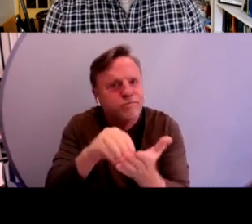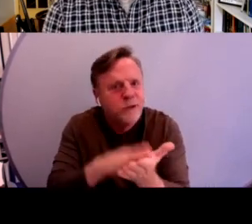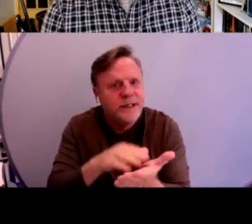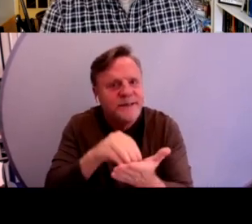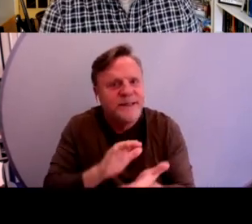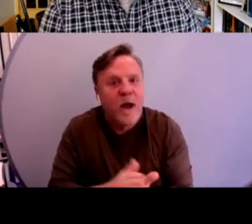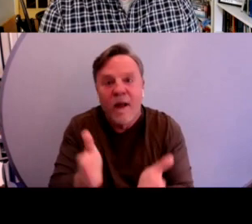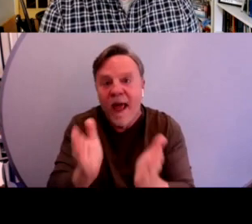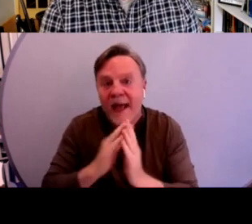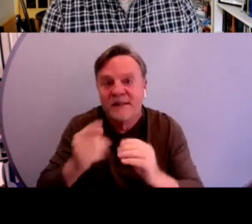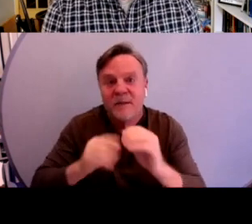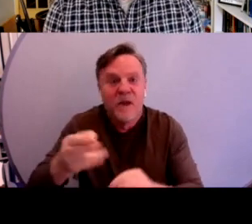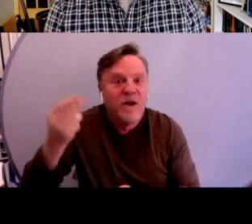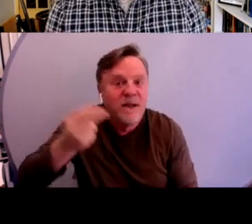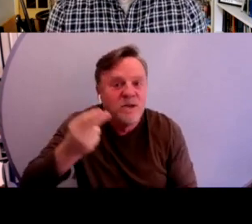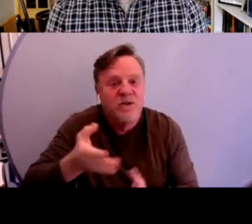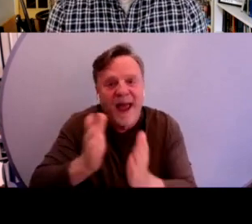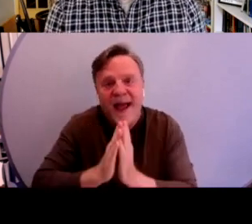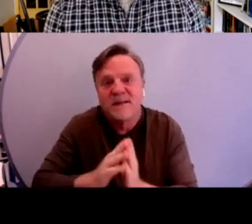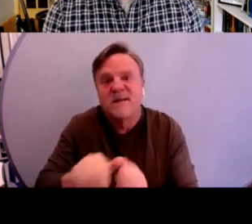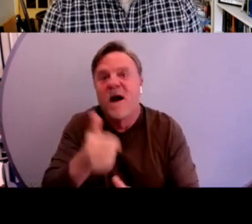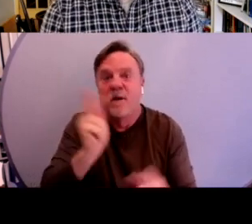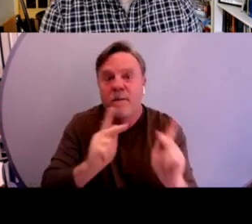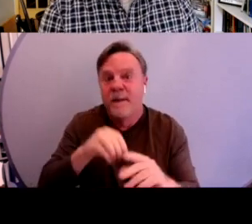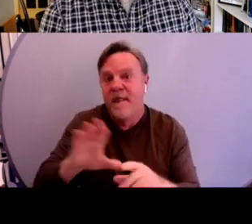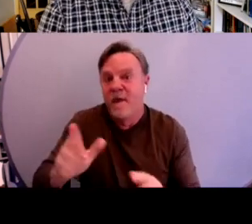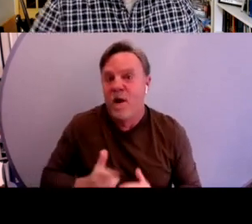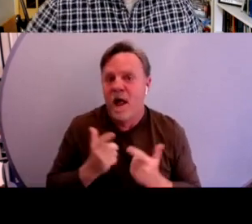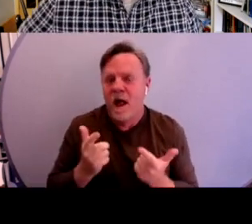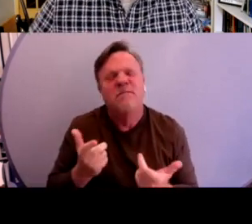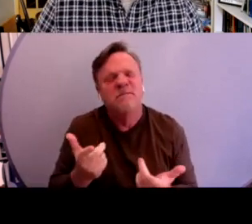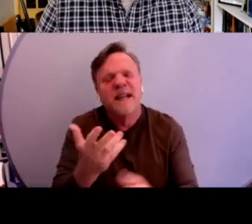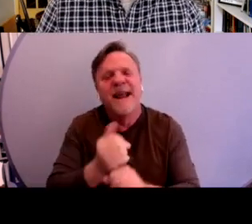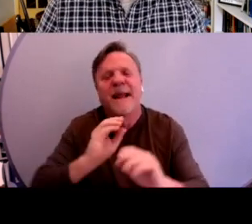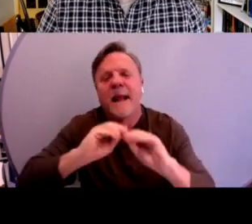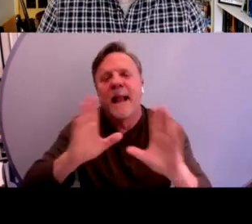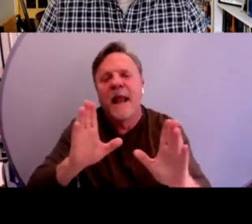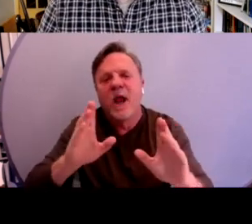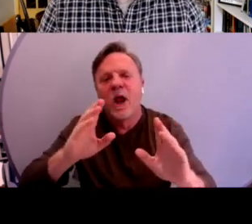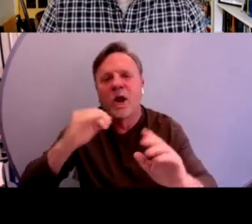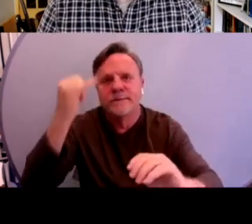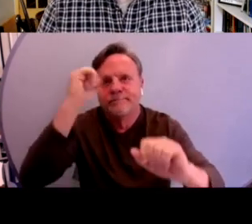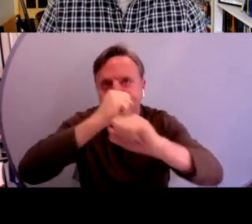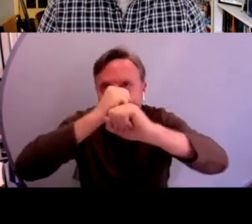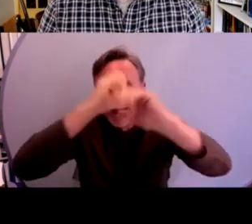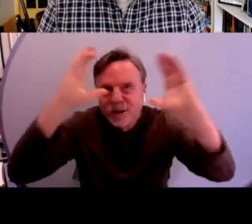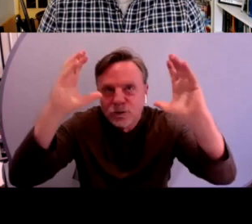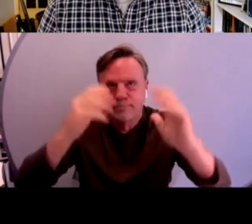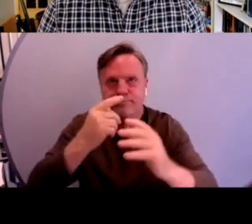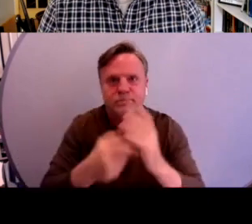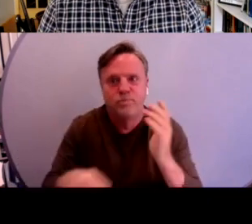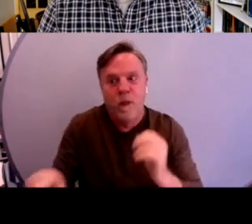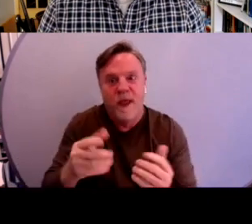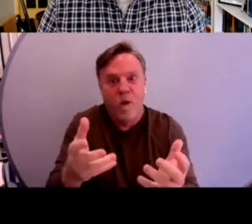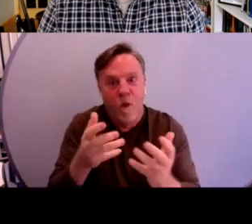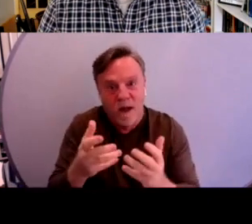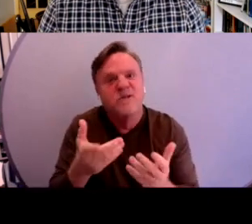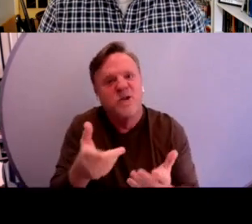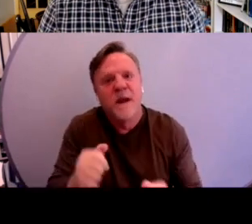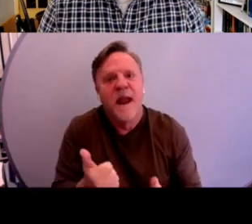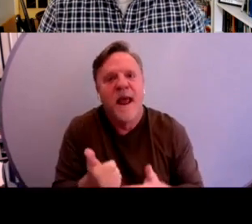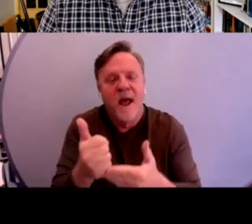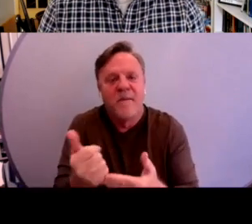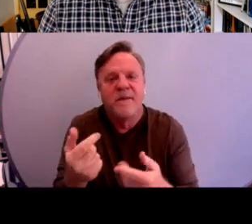their history, ask other people in their lives, get a really clear picture of what do they want so that you can help them to try to find